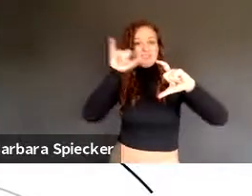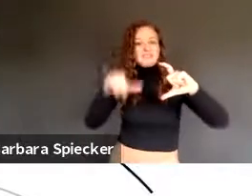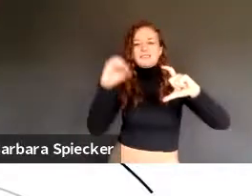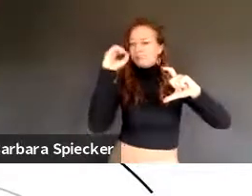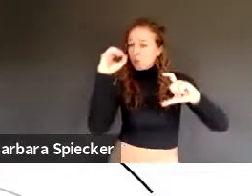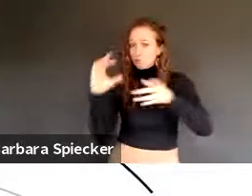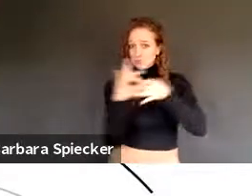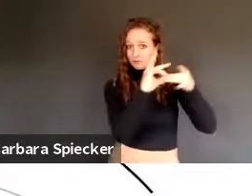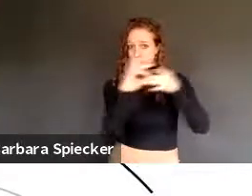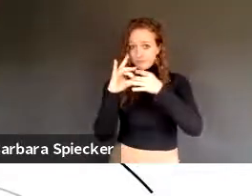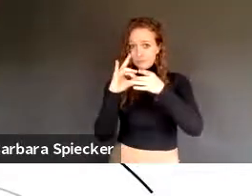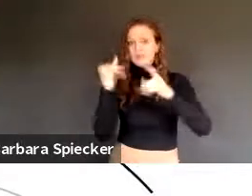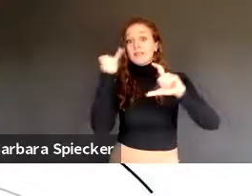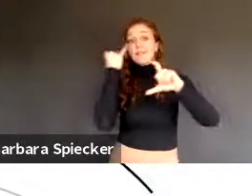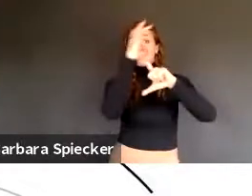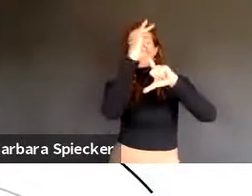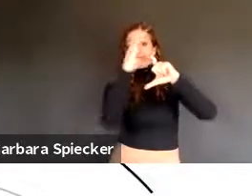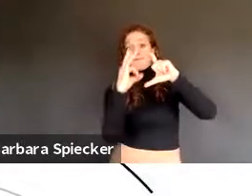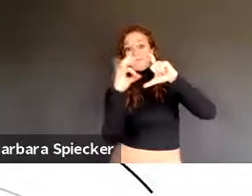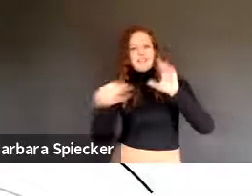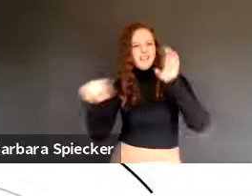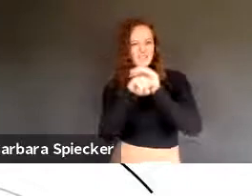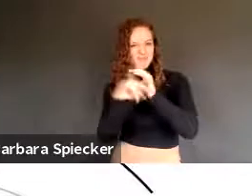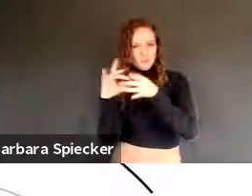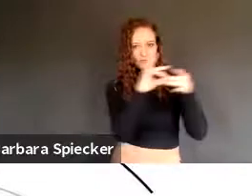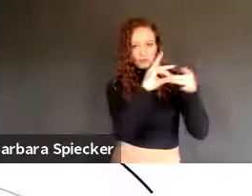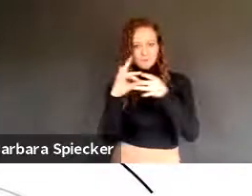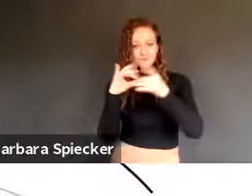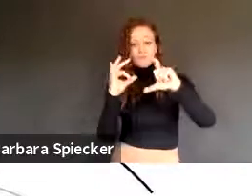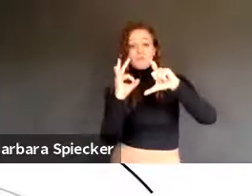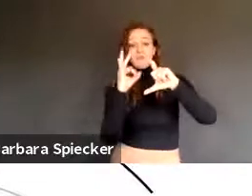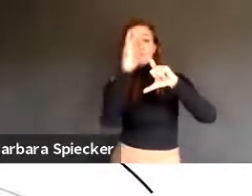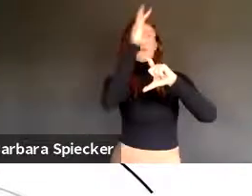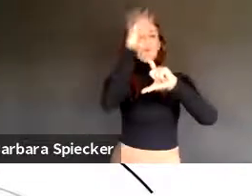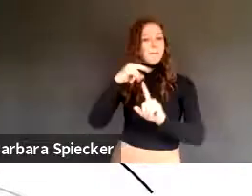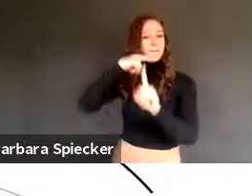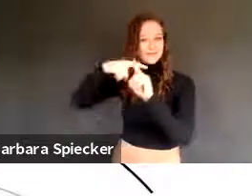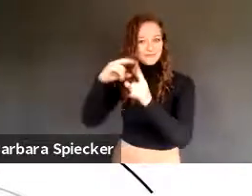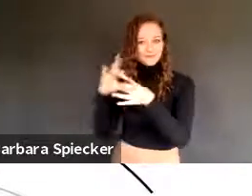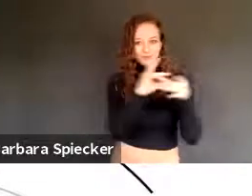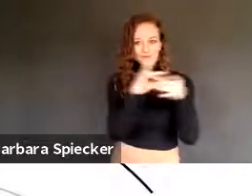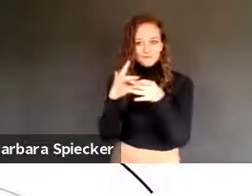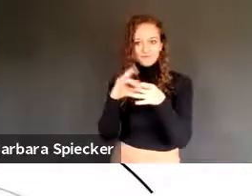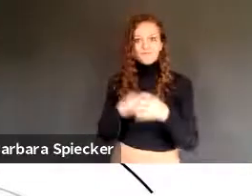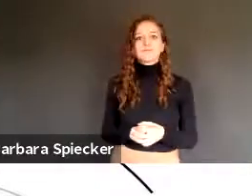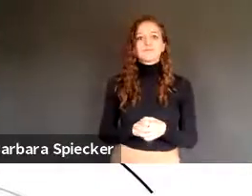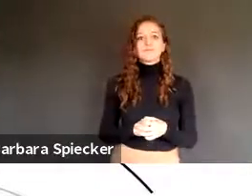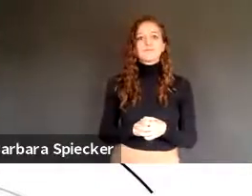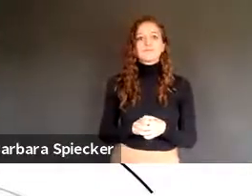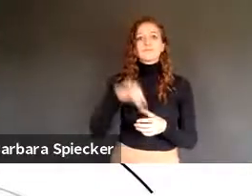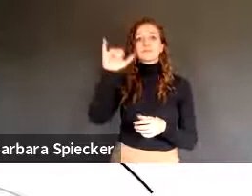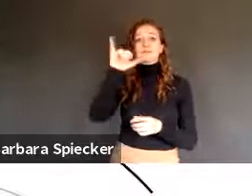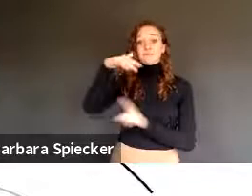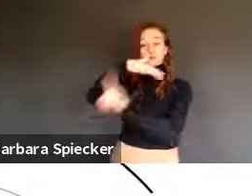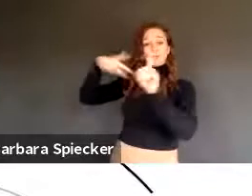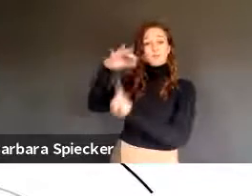So notice the dark black radial axis, that's the circle in the middle. Any little circles occurring inside that line